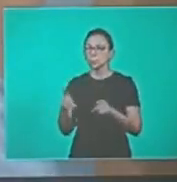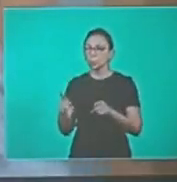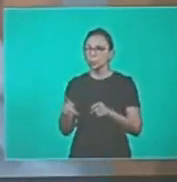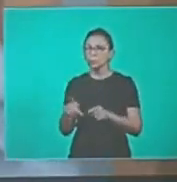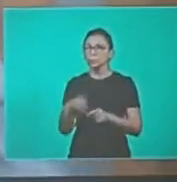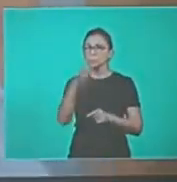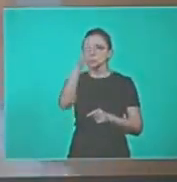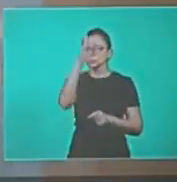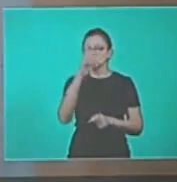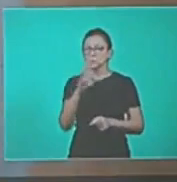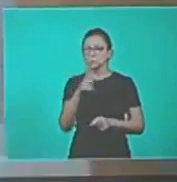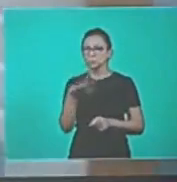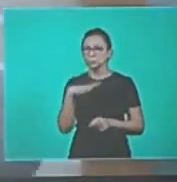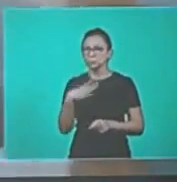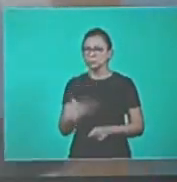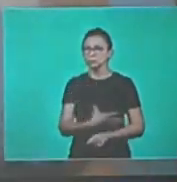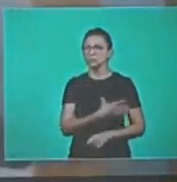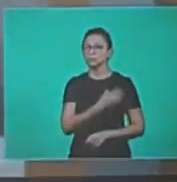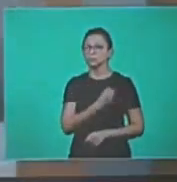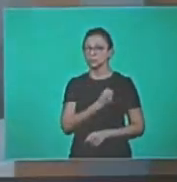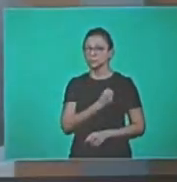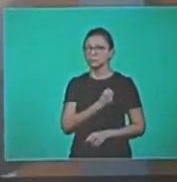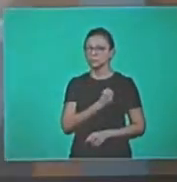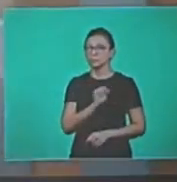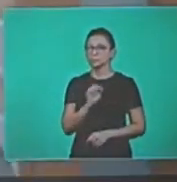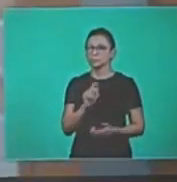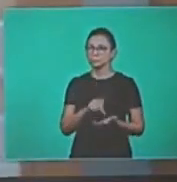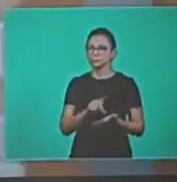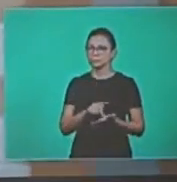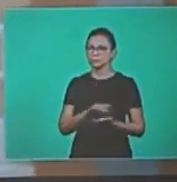the 24th. The signs are here.